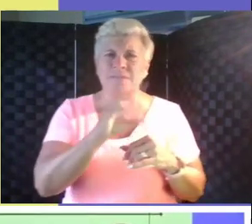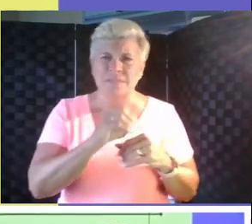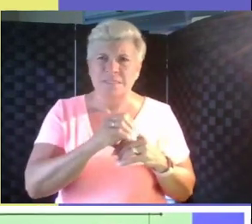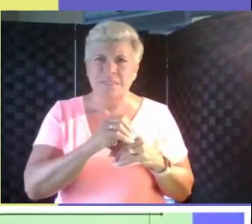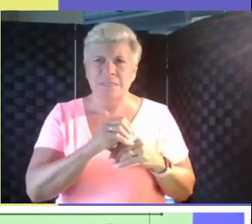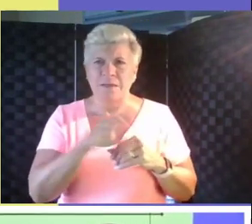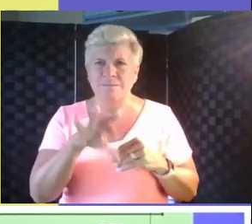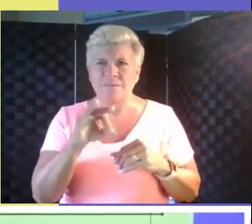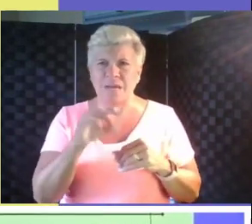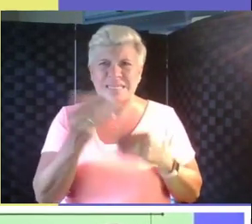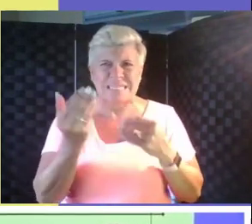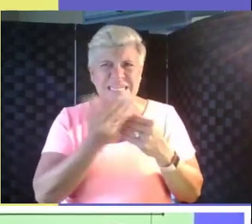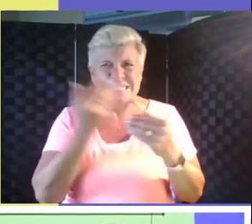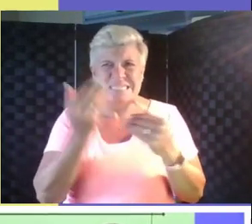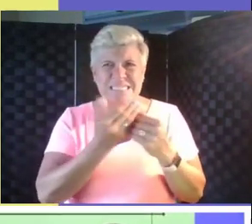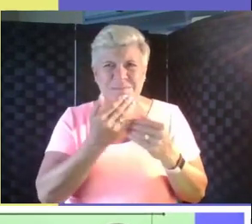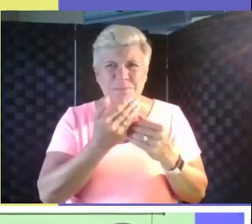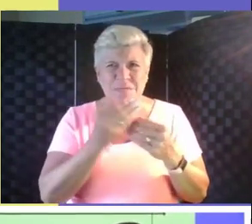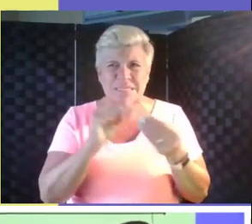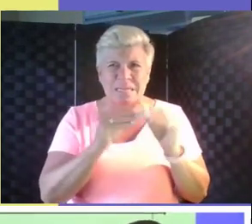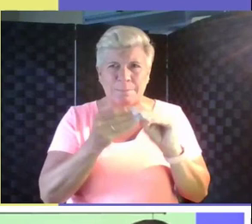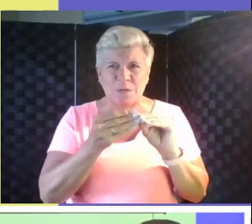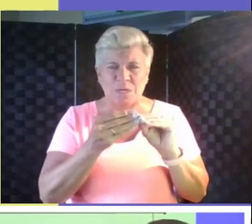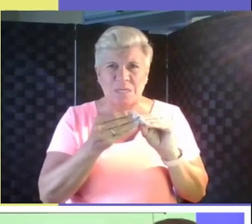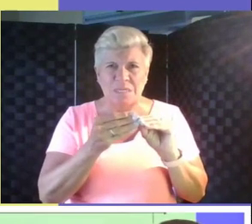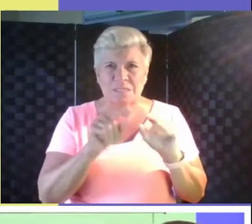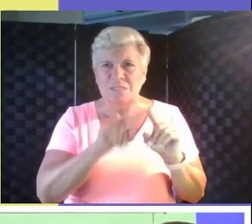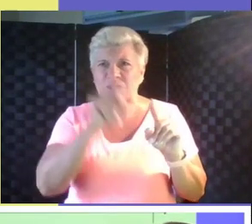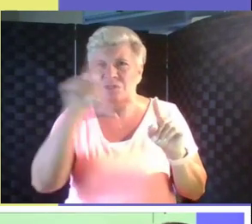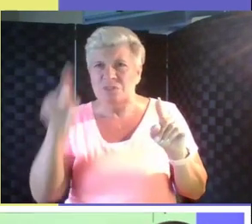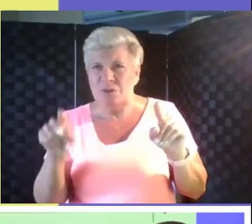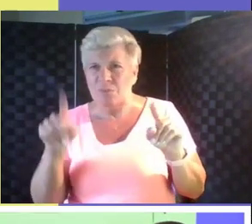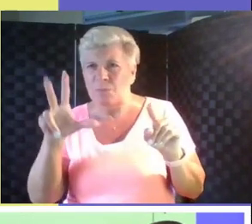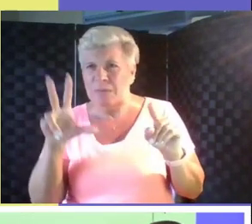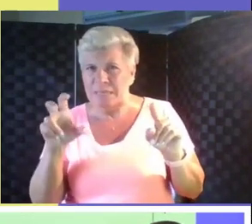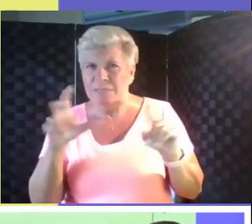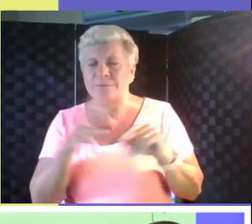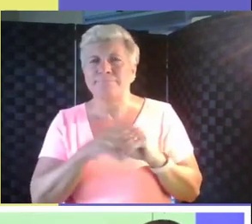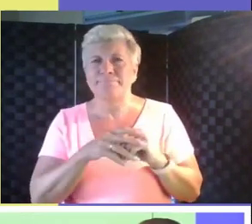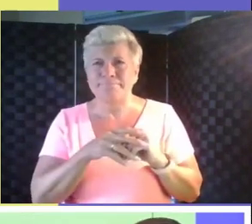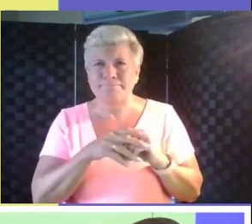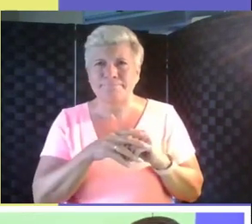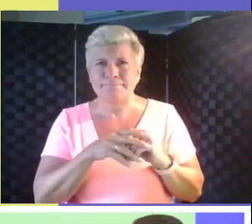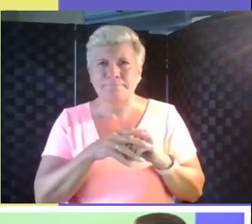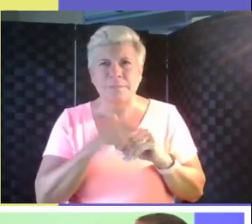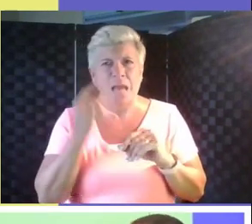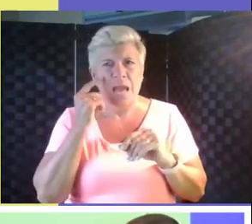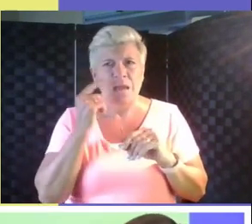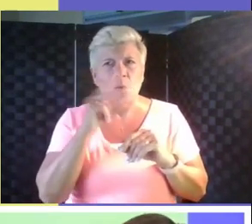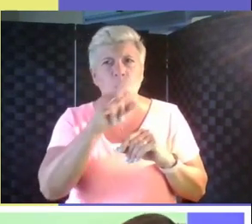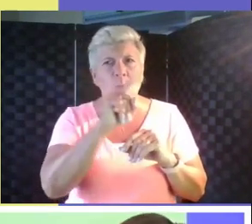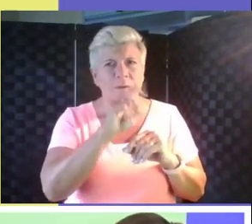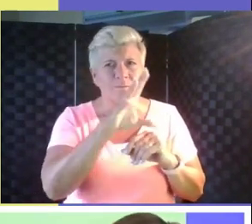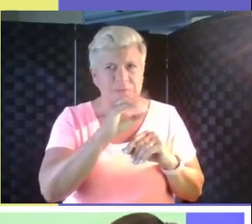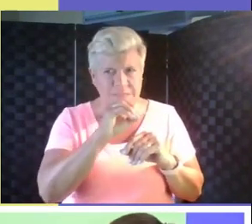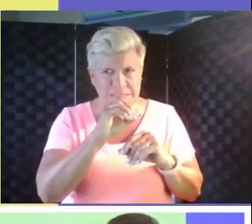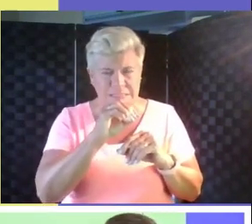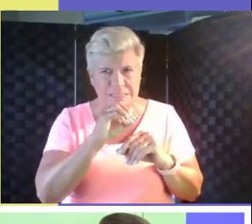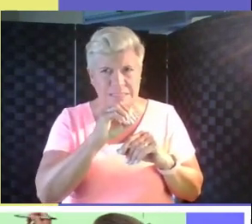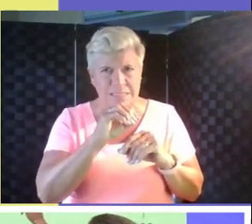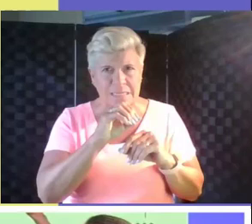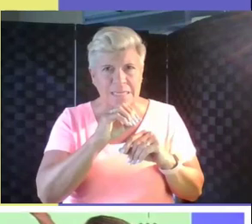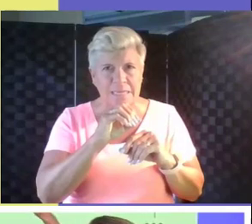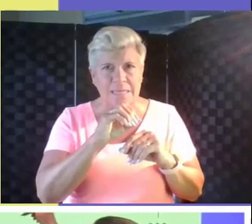150. I want to find a simple, friendly number to get me closer to 300. Well, I know that